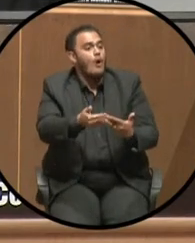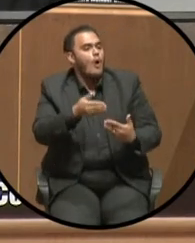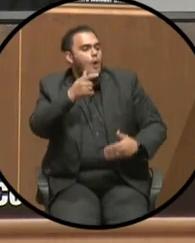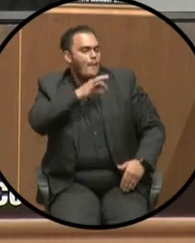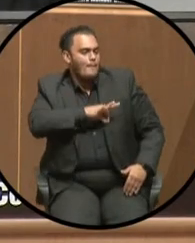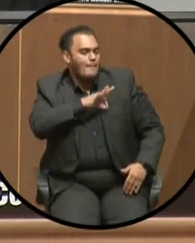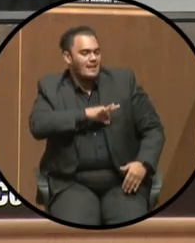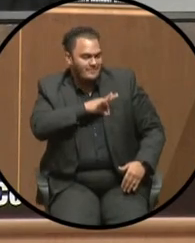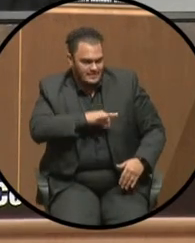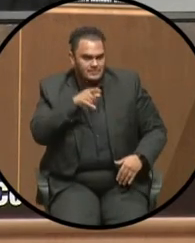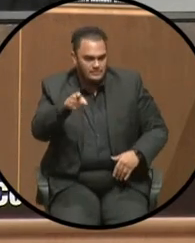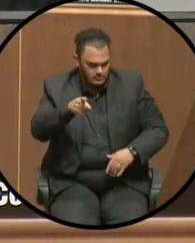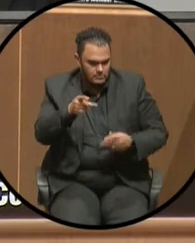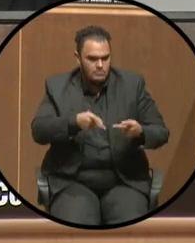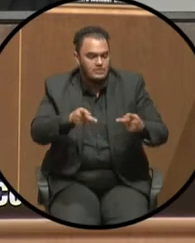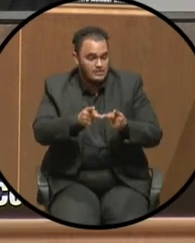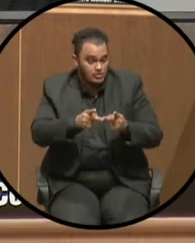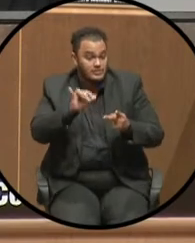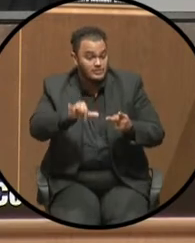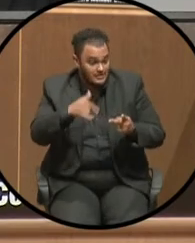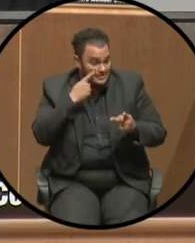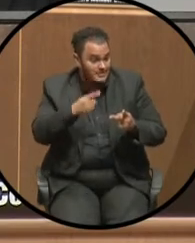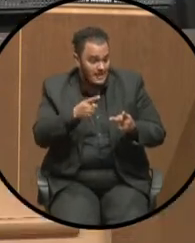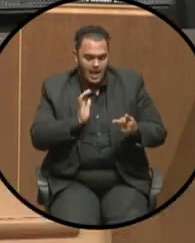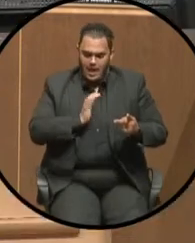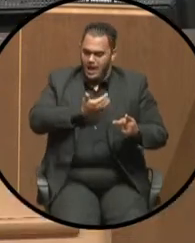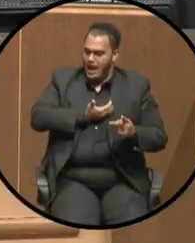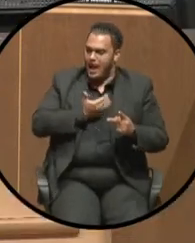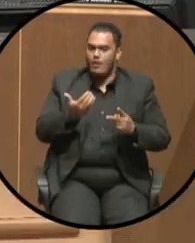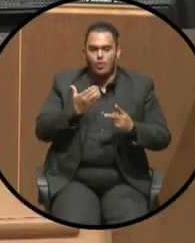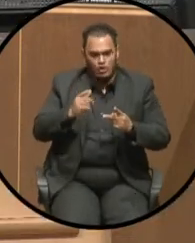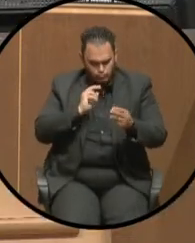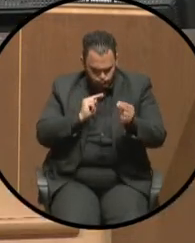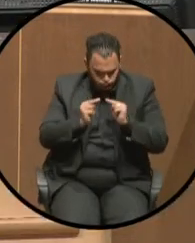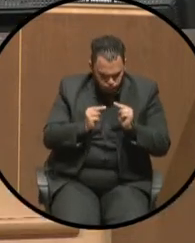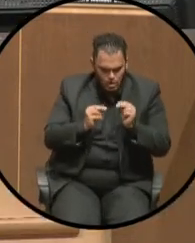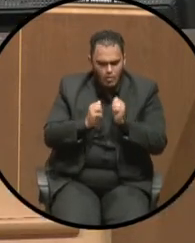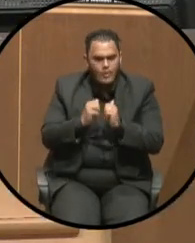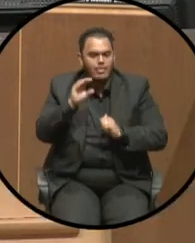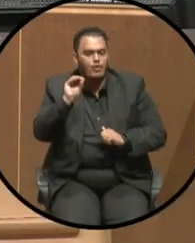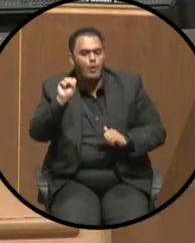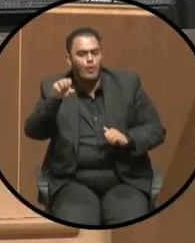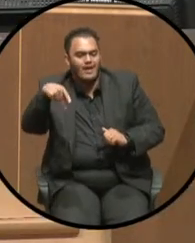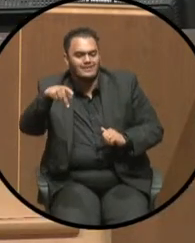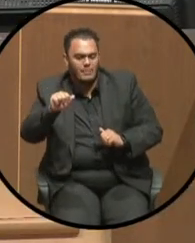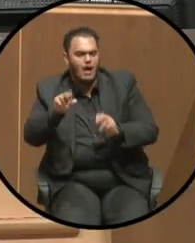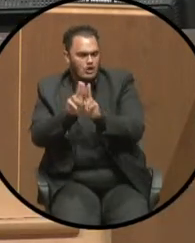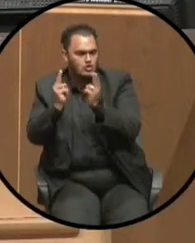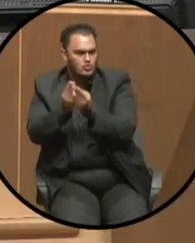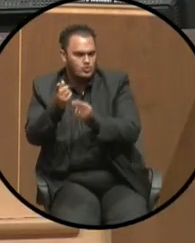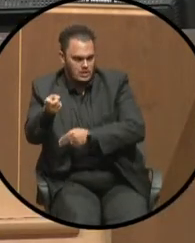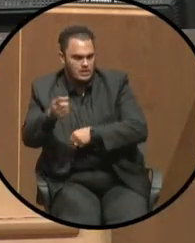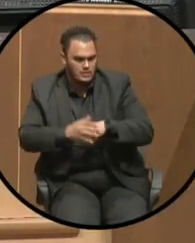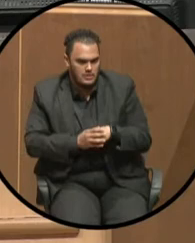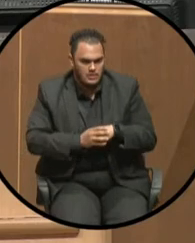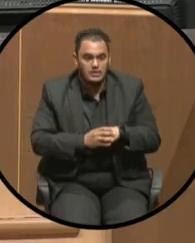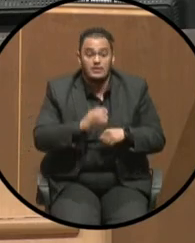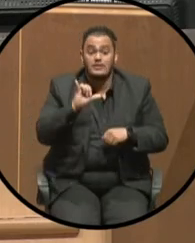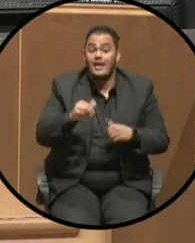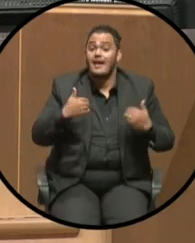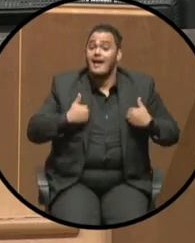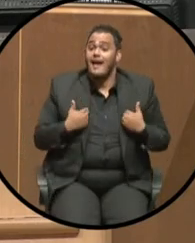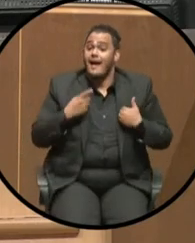collective bargaining with OESPA. Wonderful, thank you. Chair finds cause to amend the agenda. Is there a motion to amend the